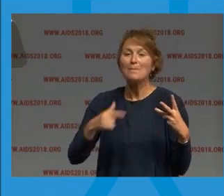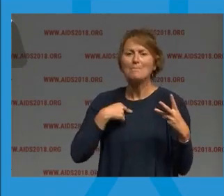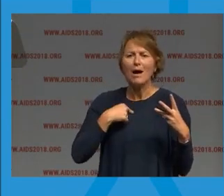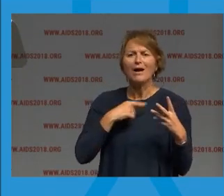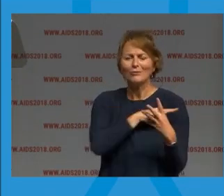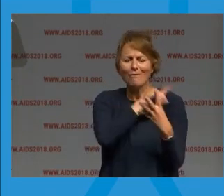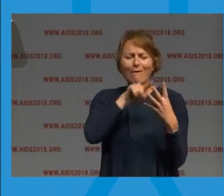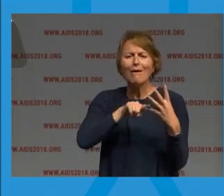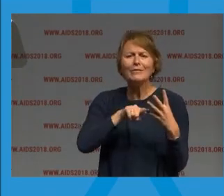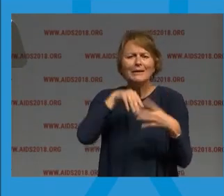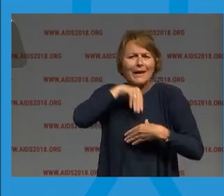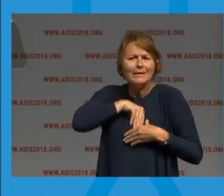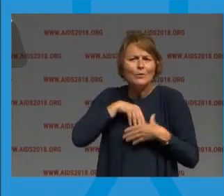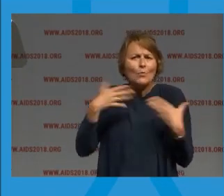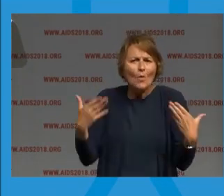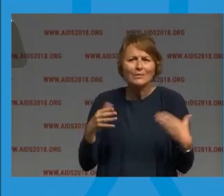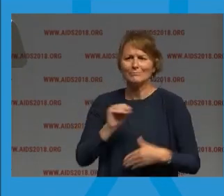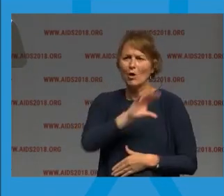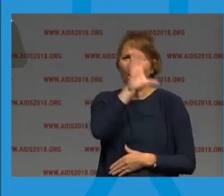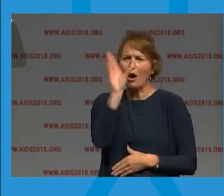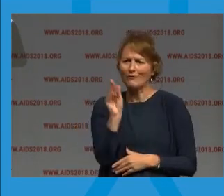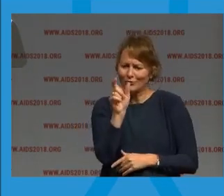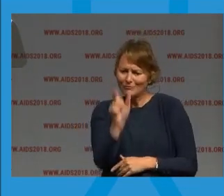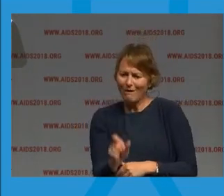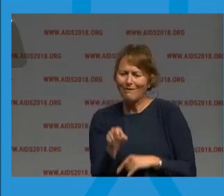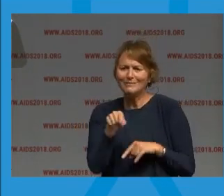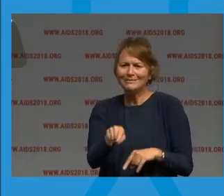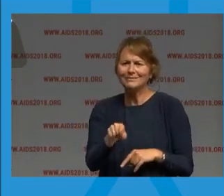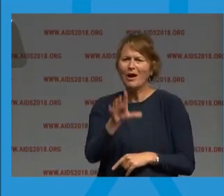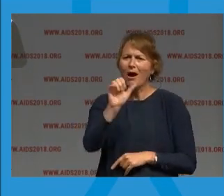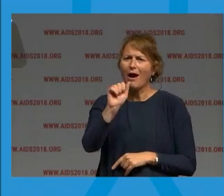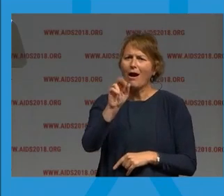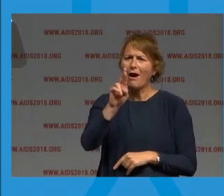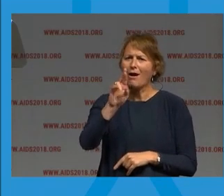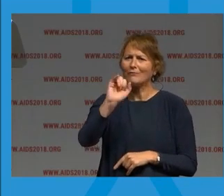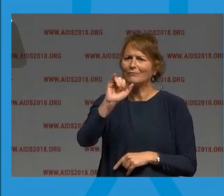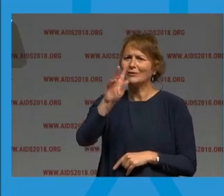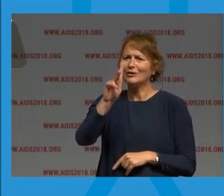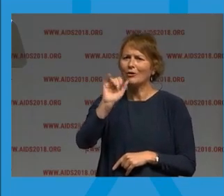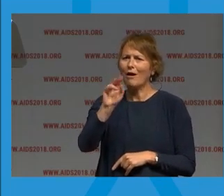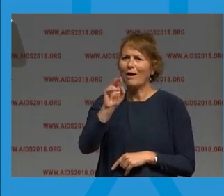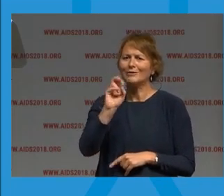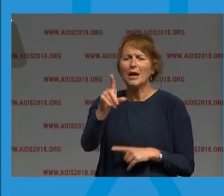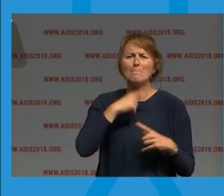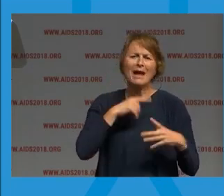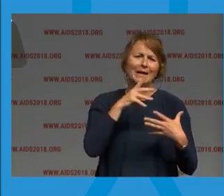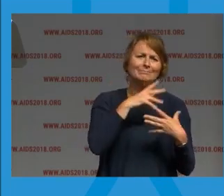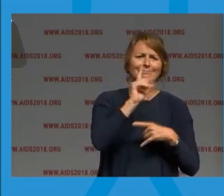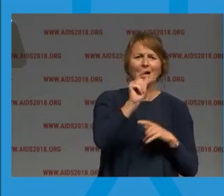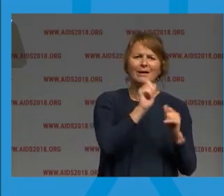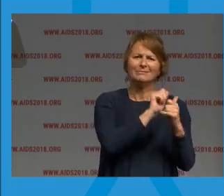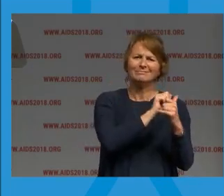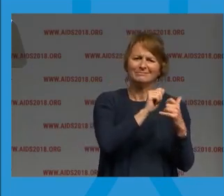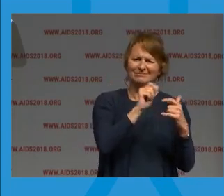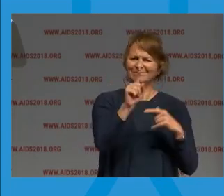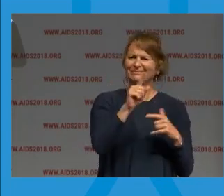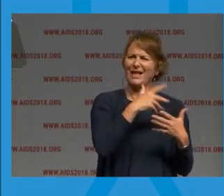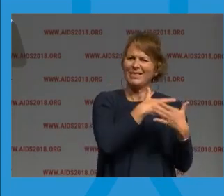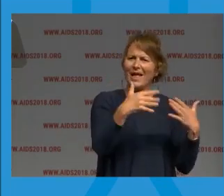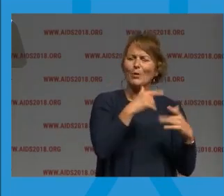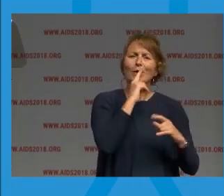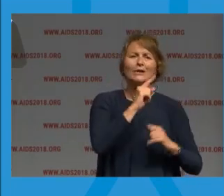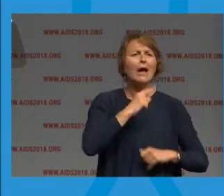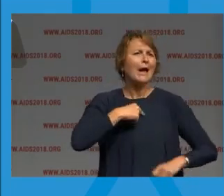Afrikaner. Ja, ek is 'n Afrikaner en is lekker om met taal te praat wat in 'n land waar van julle my